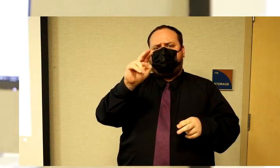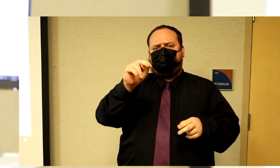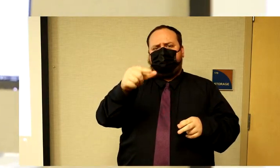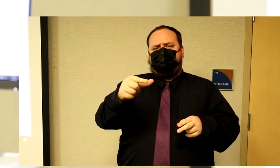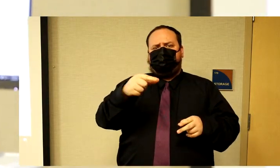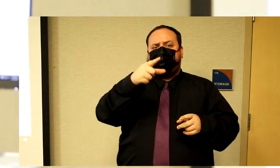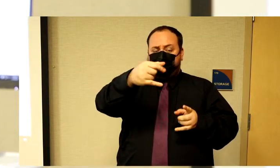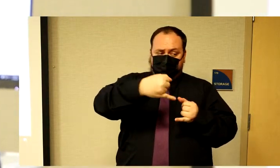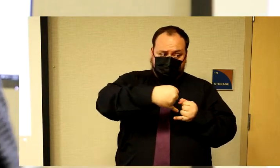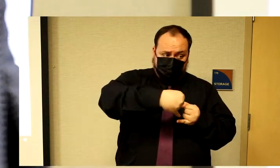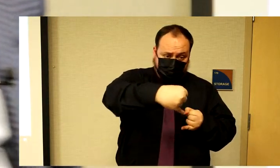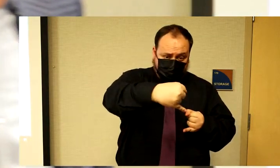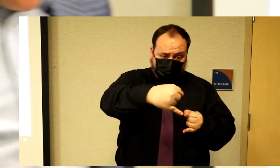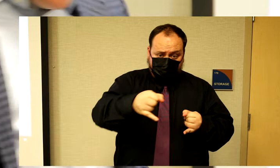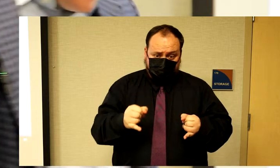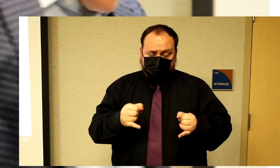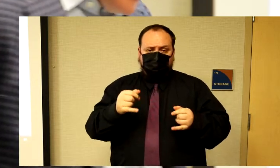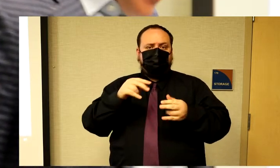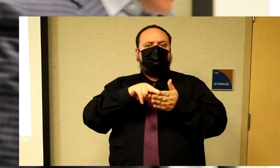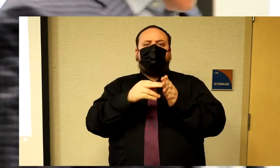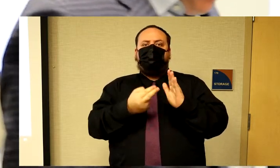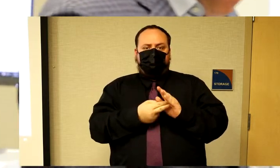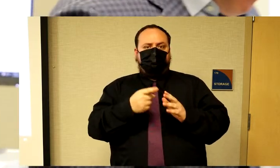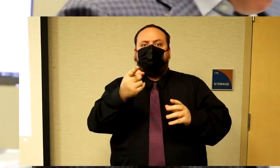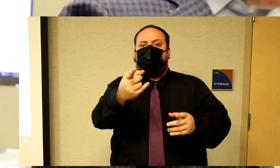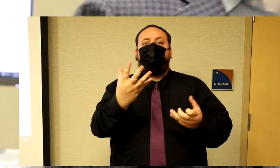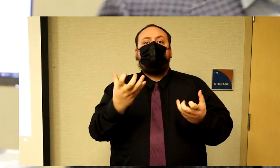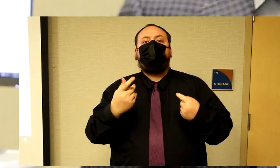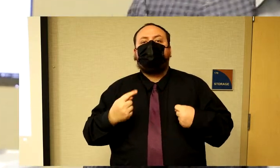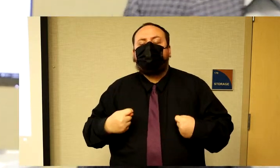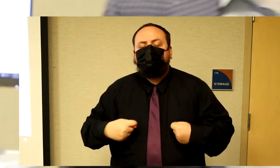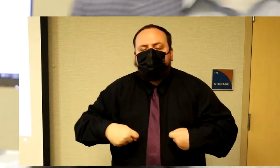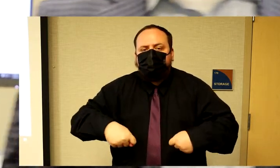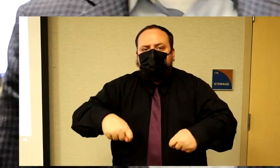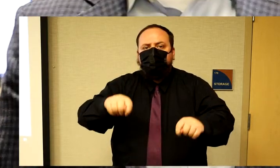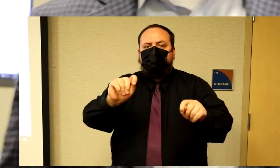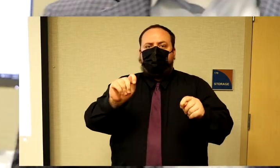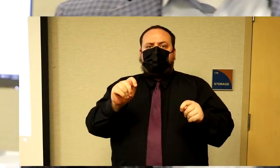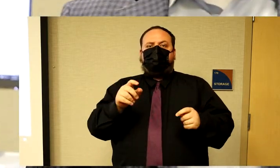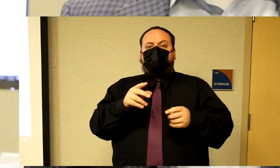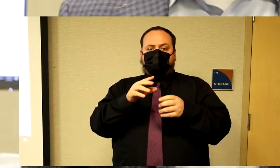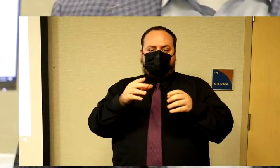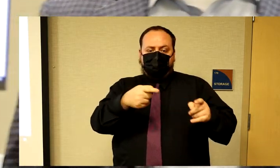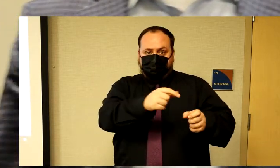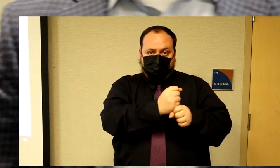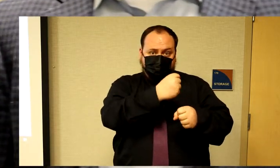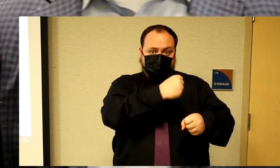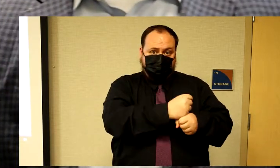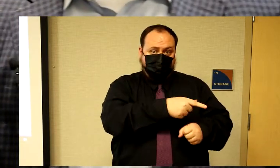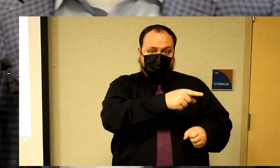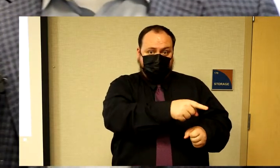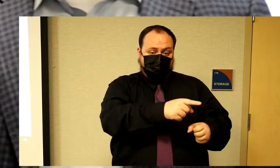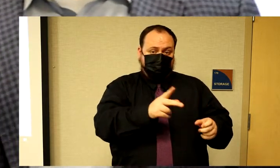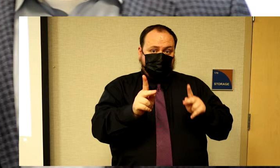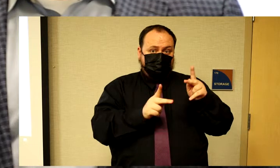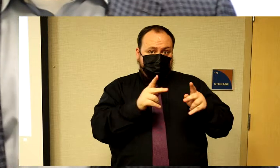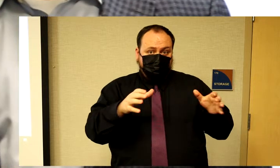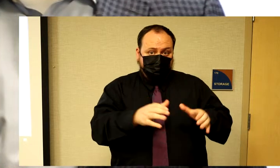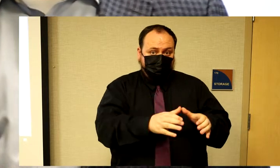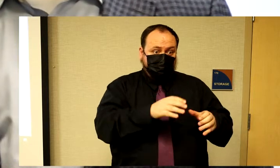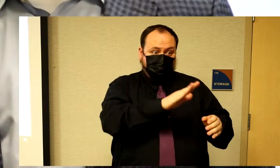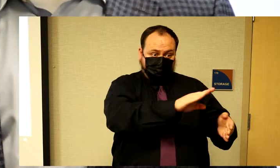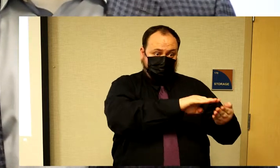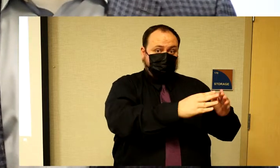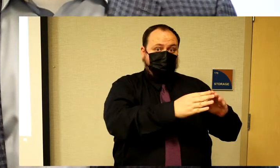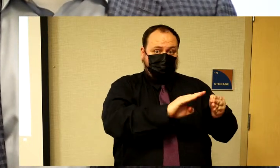draw the lines with the effect of diluting a